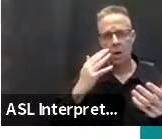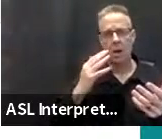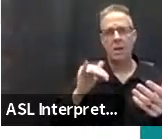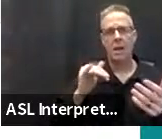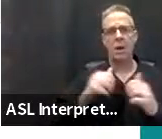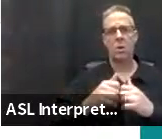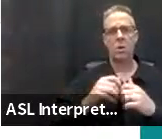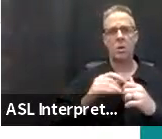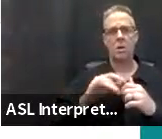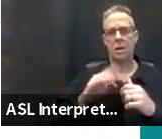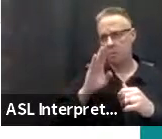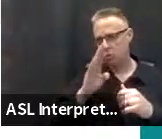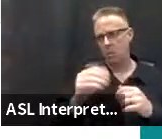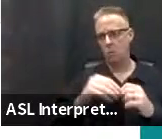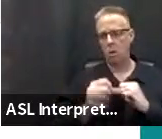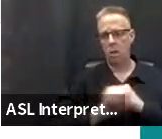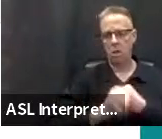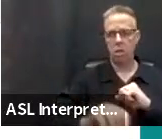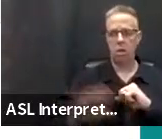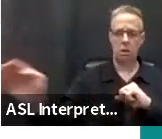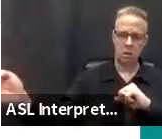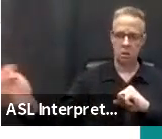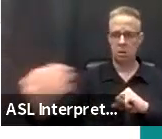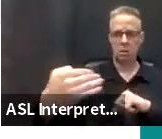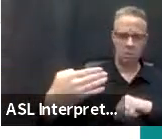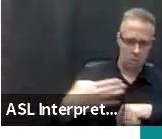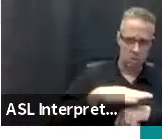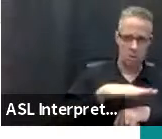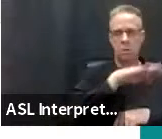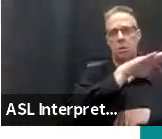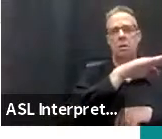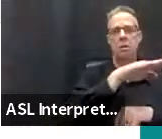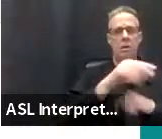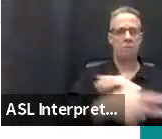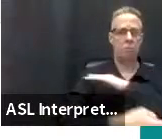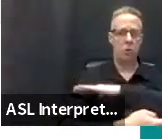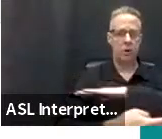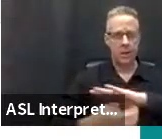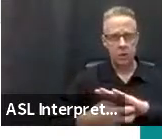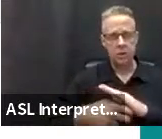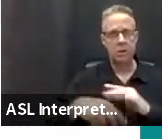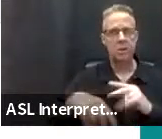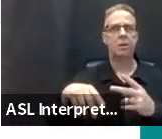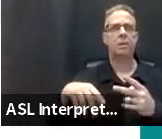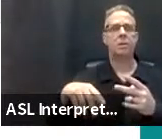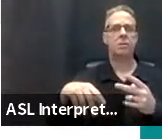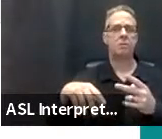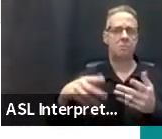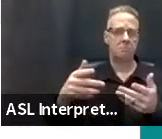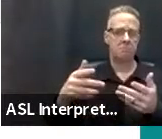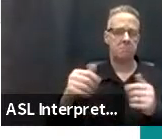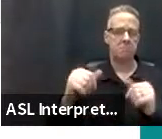path, the connections to that bridge, and how immediately